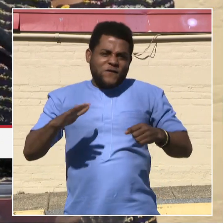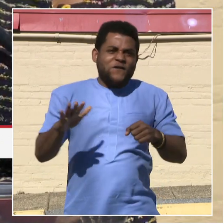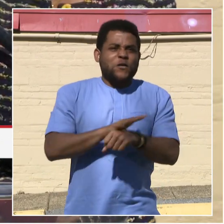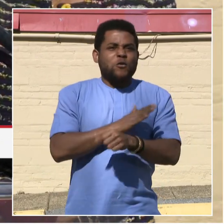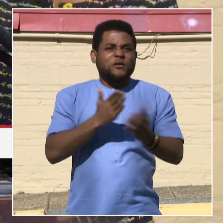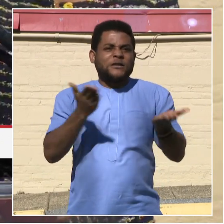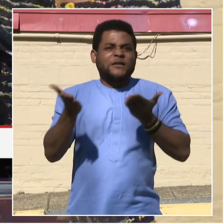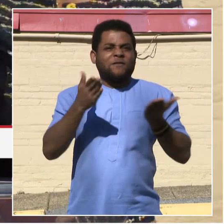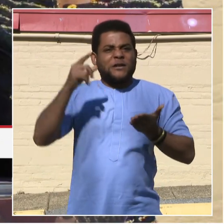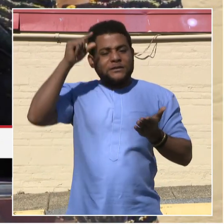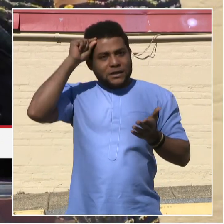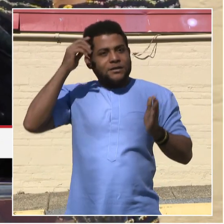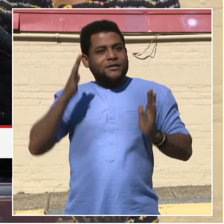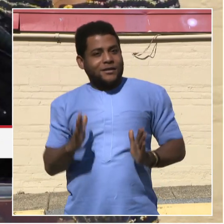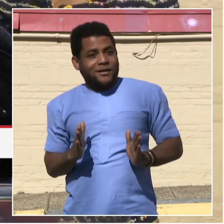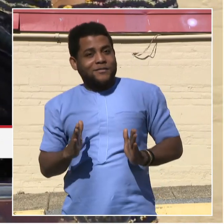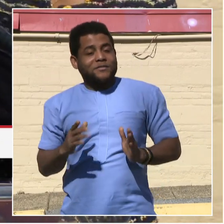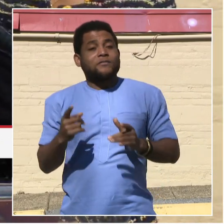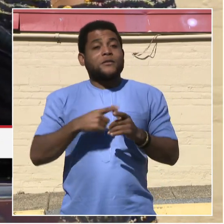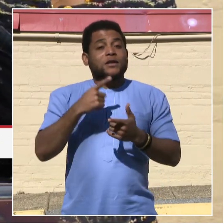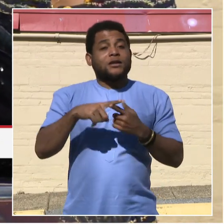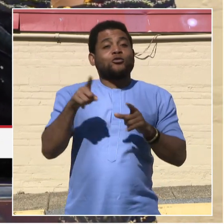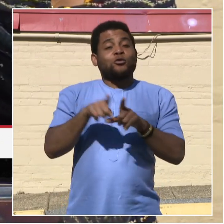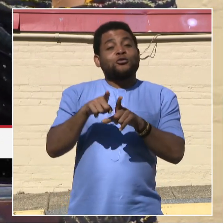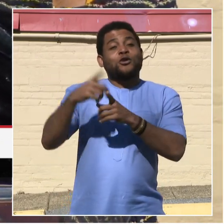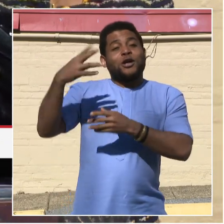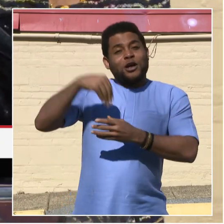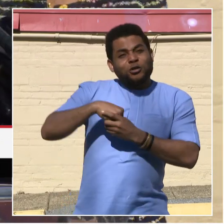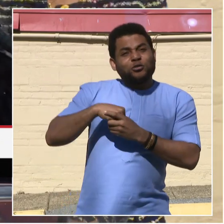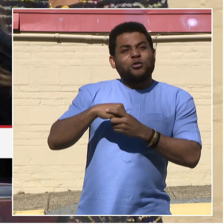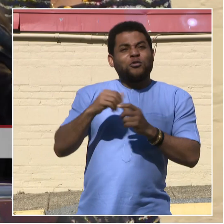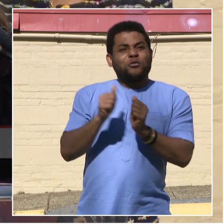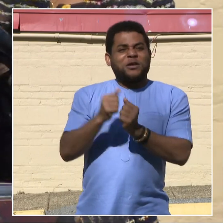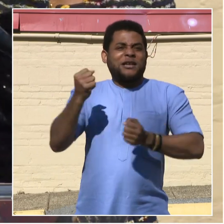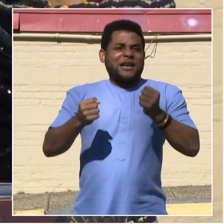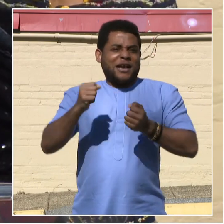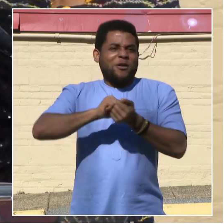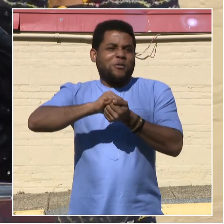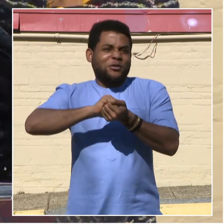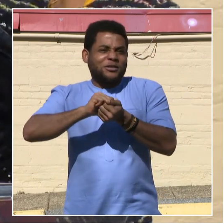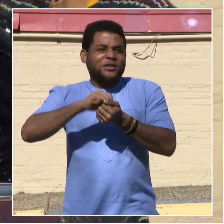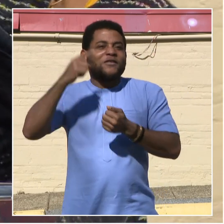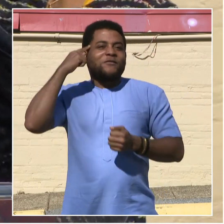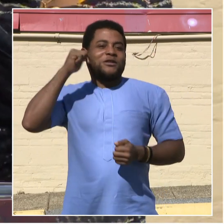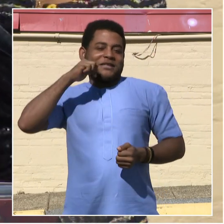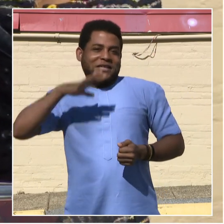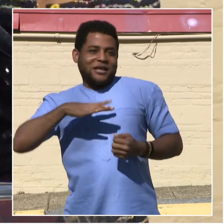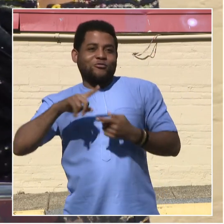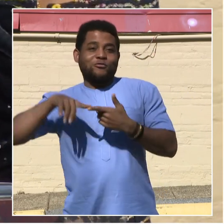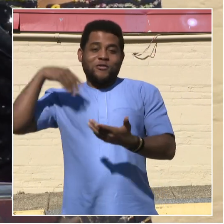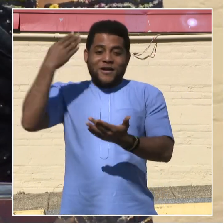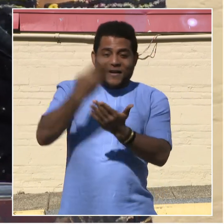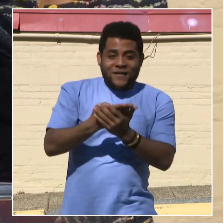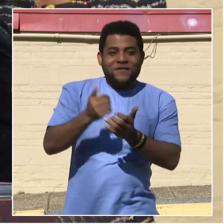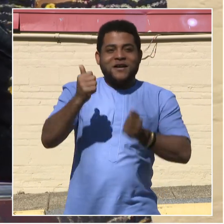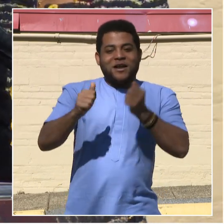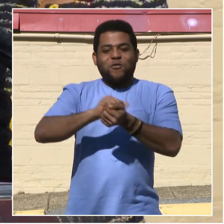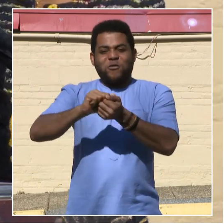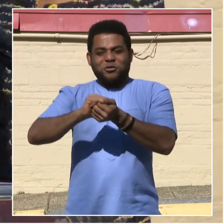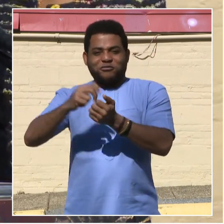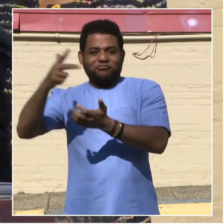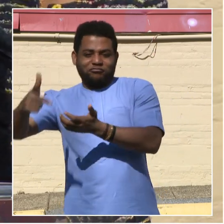which included a car wash for the ladies being serviced, which is to come, and a